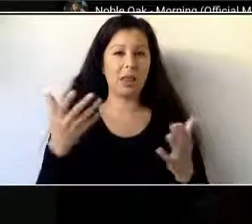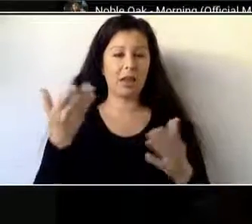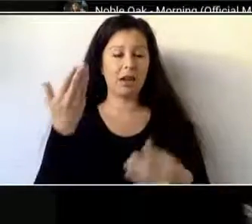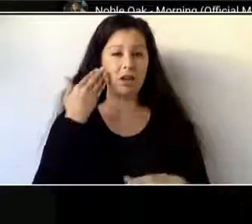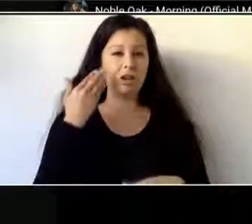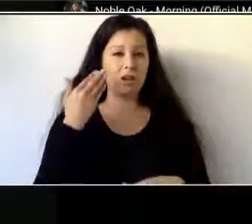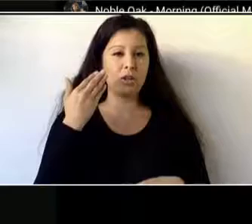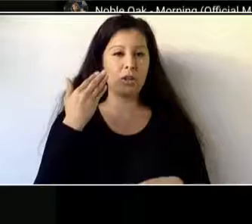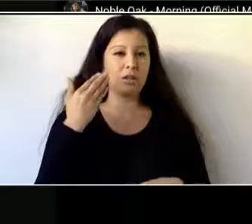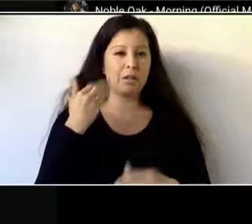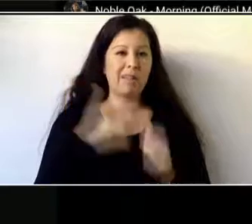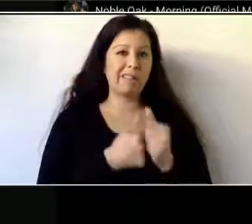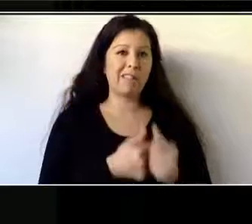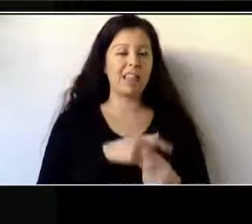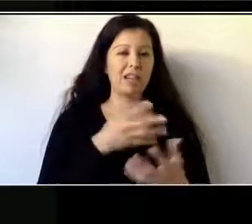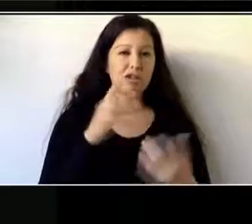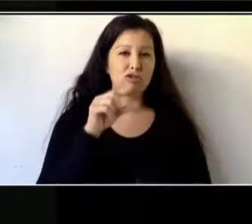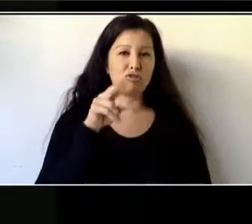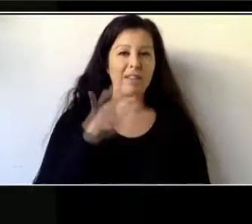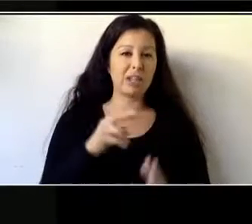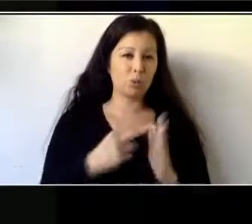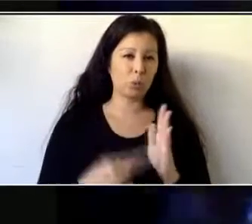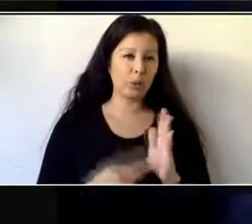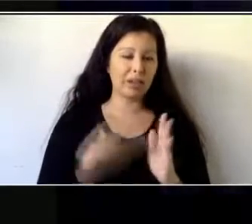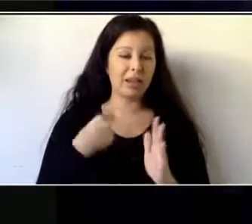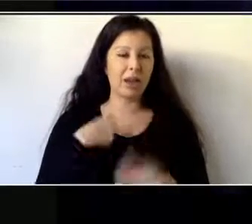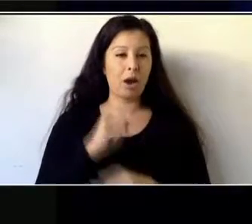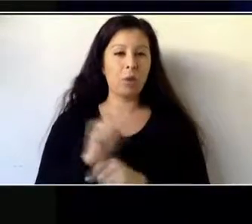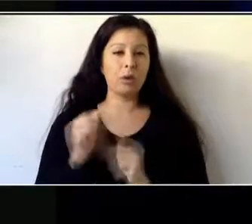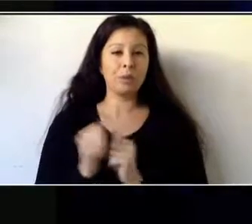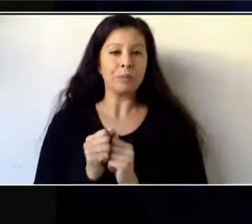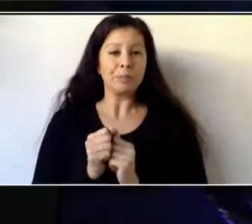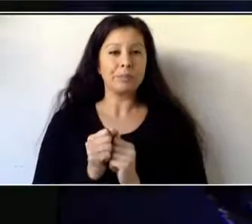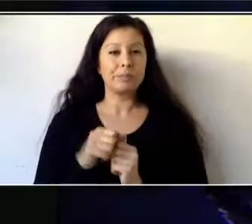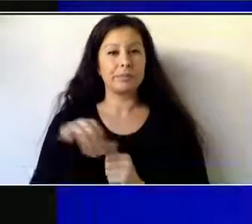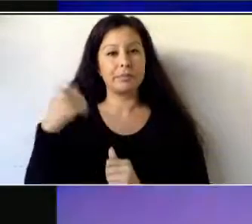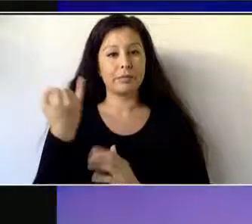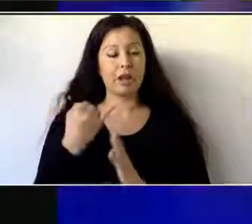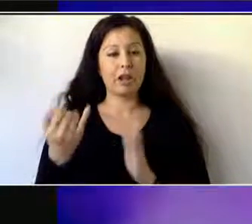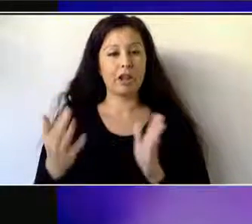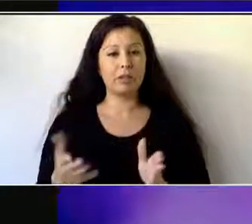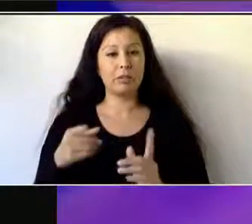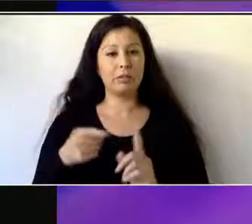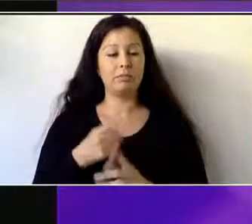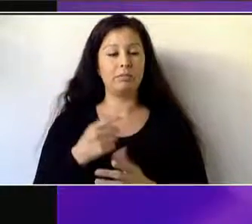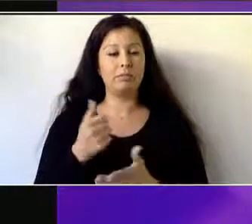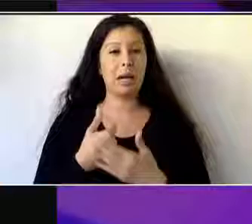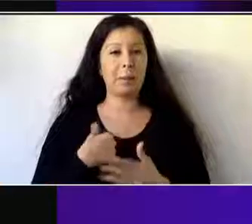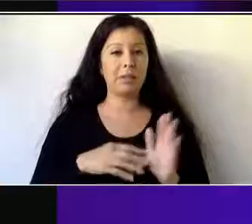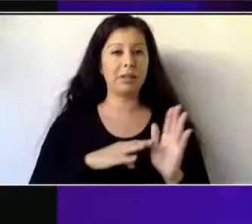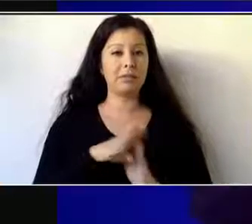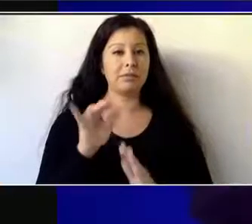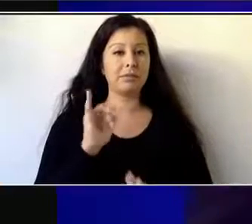defying all the rules of gravity. And then I worked with another artist to help me develop